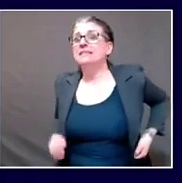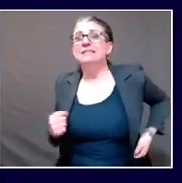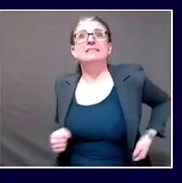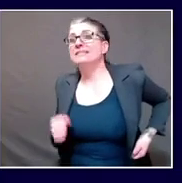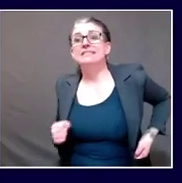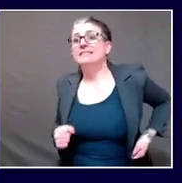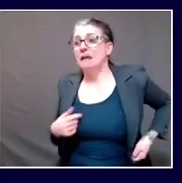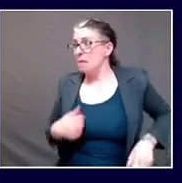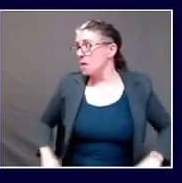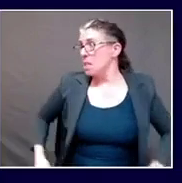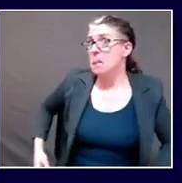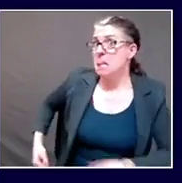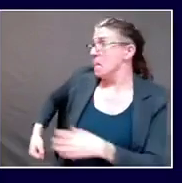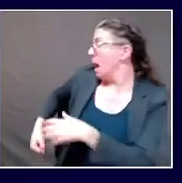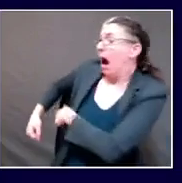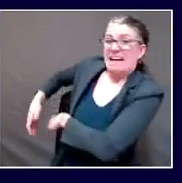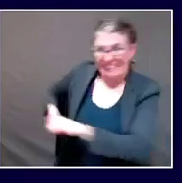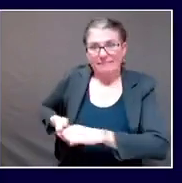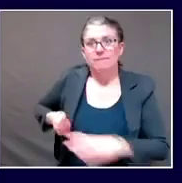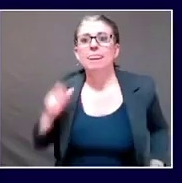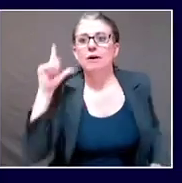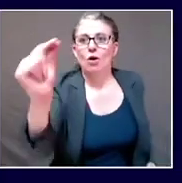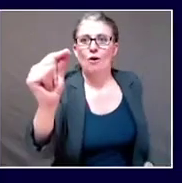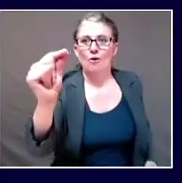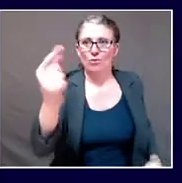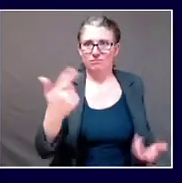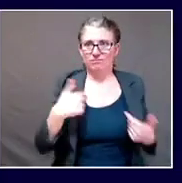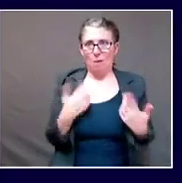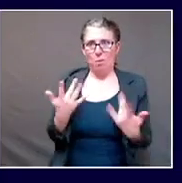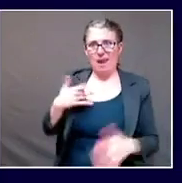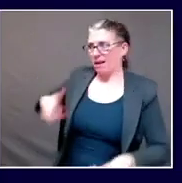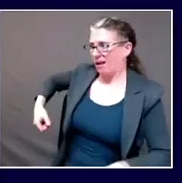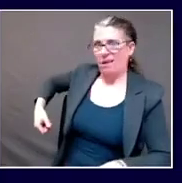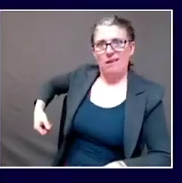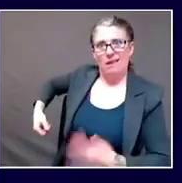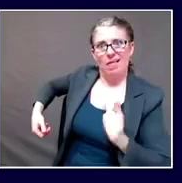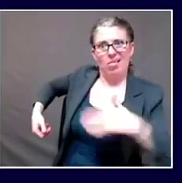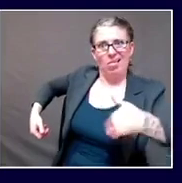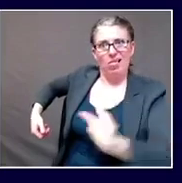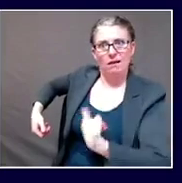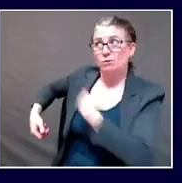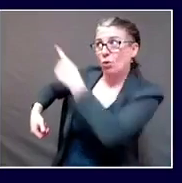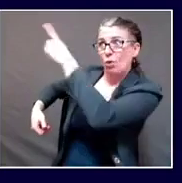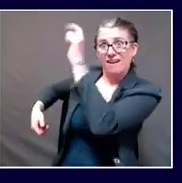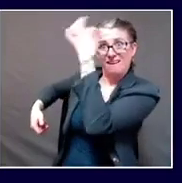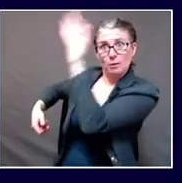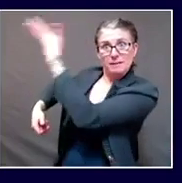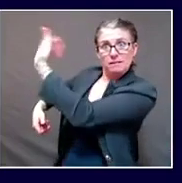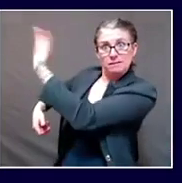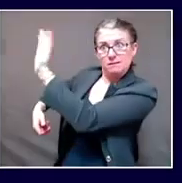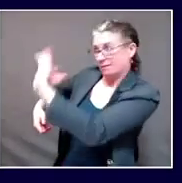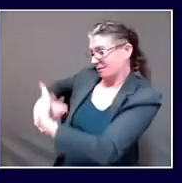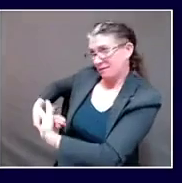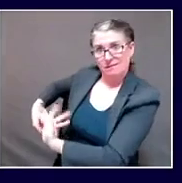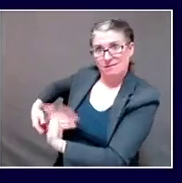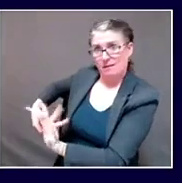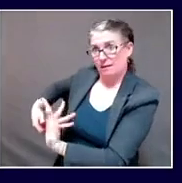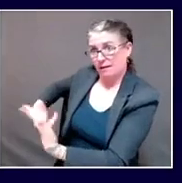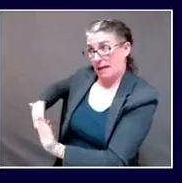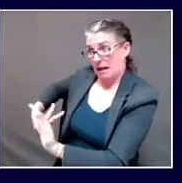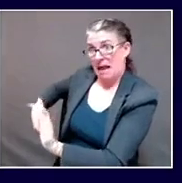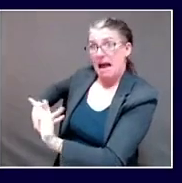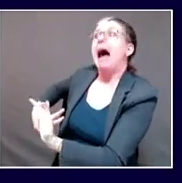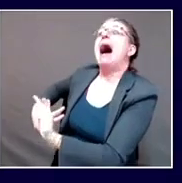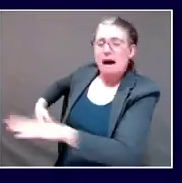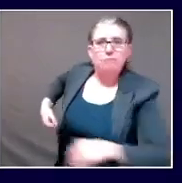variables. We anticipate that it will be sometime next week, but beyond that, I, it's just